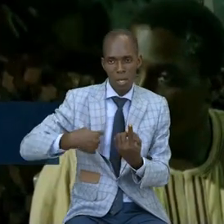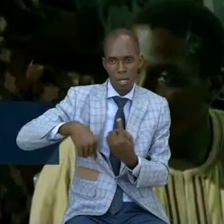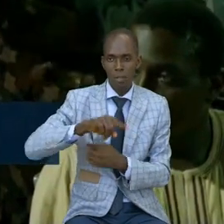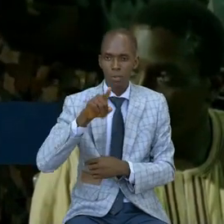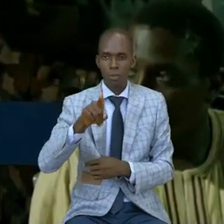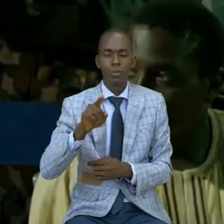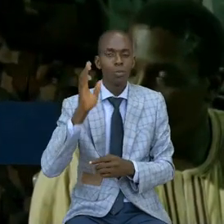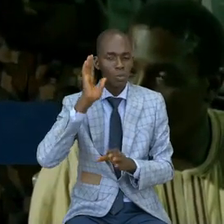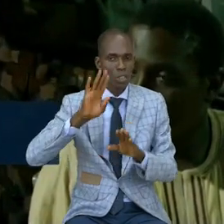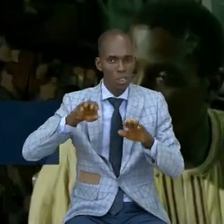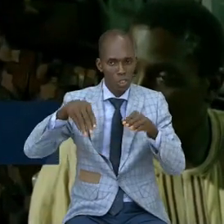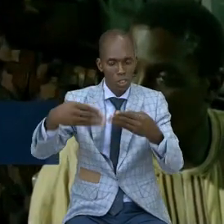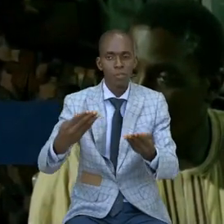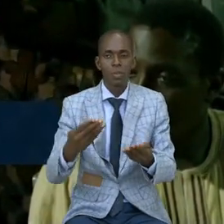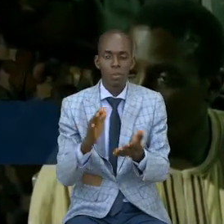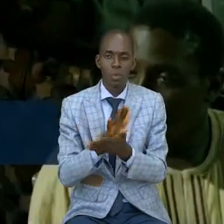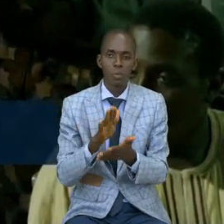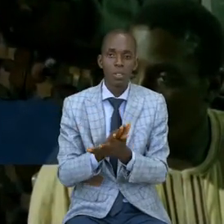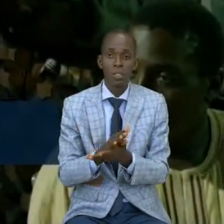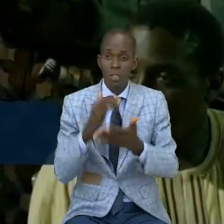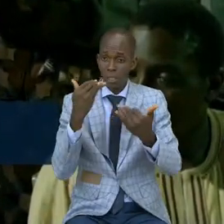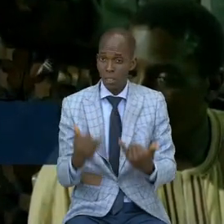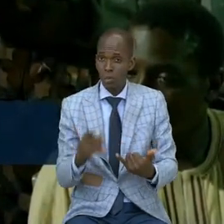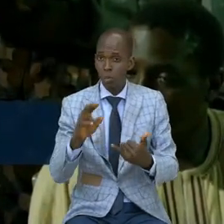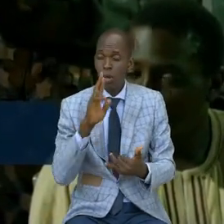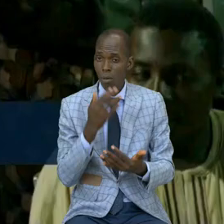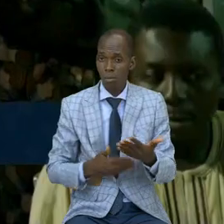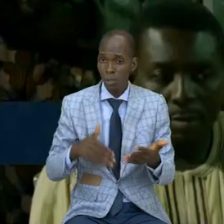again. You are born again.